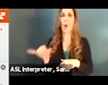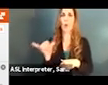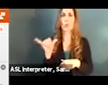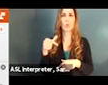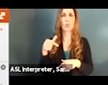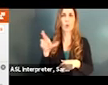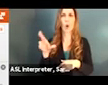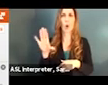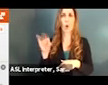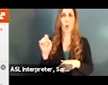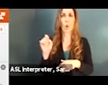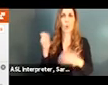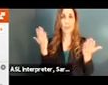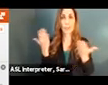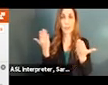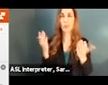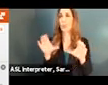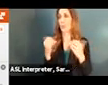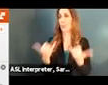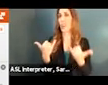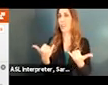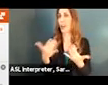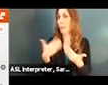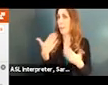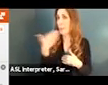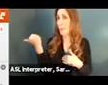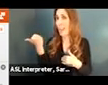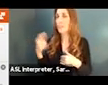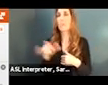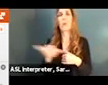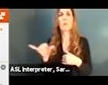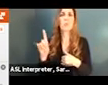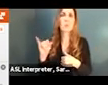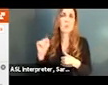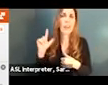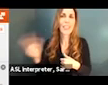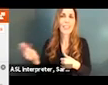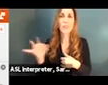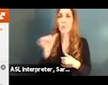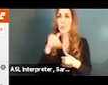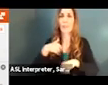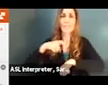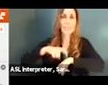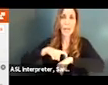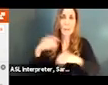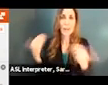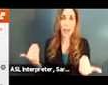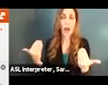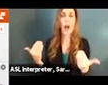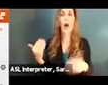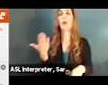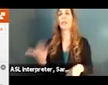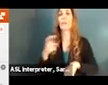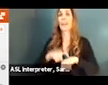code here. You can do it right now. That would probably be best, but you can also do it later if you don't have the time at the moment. You might need